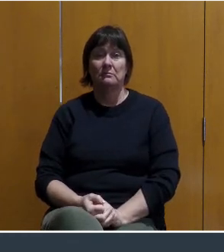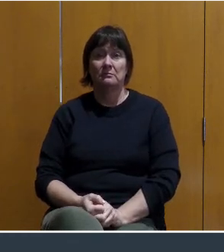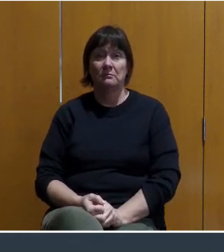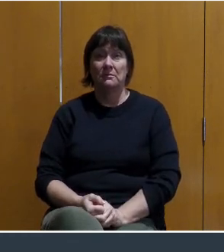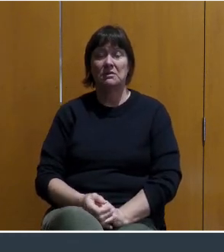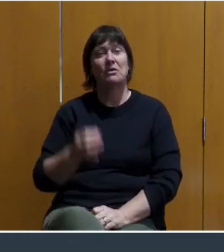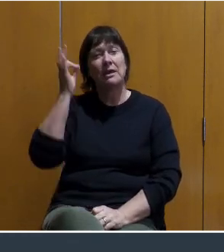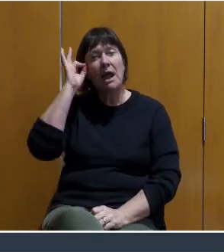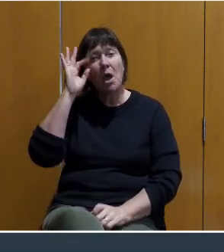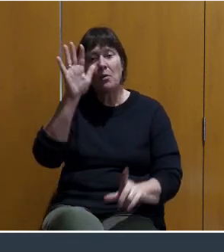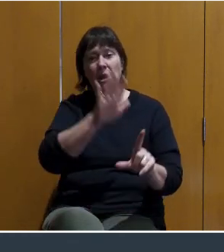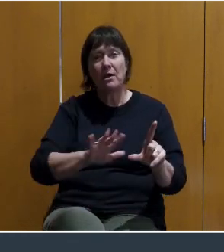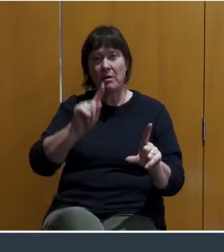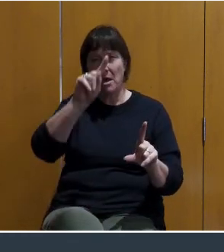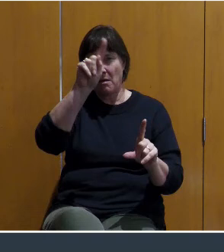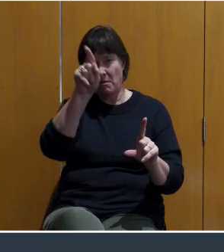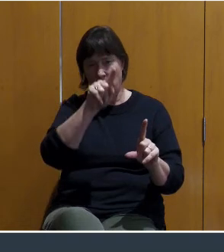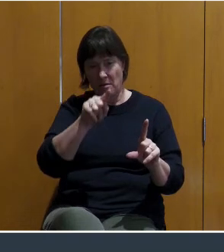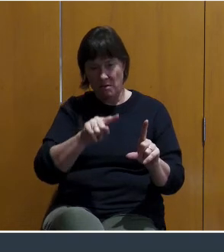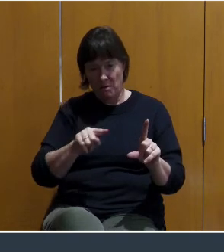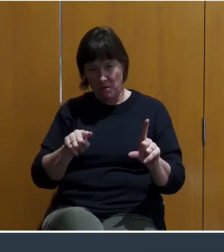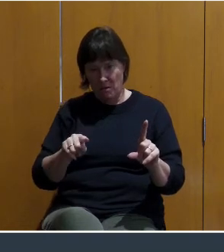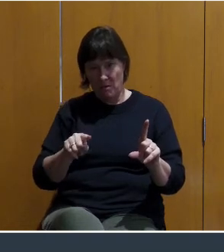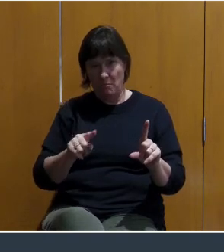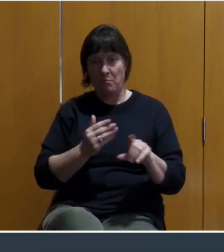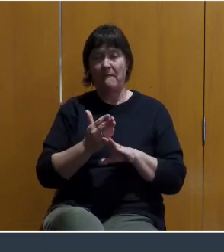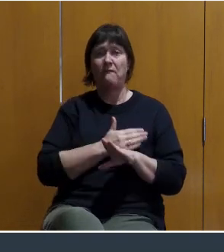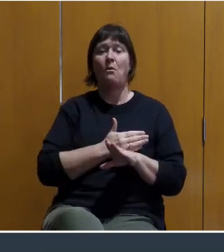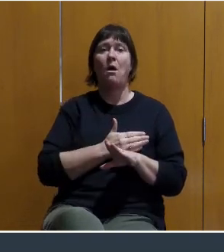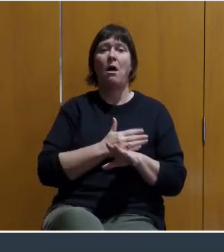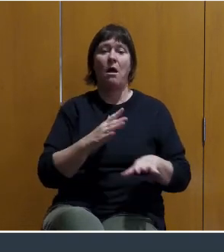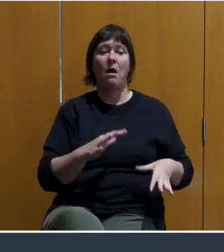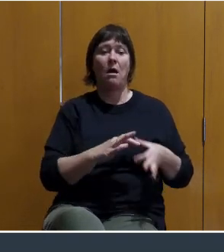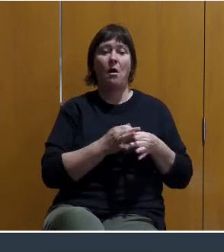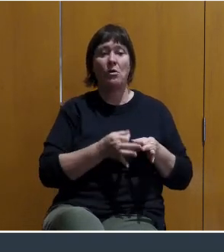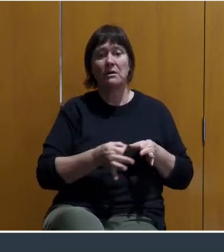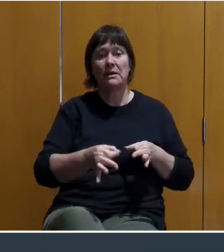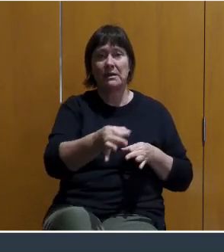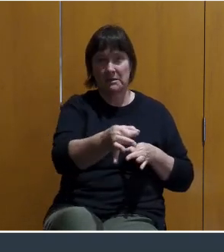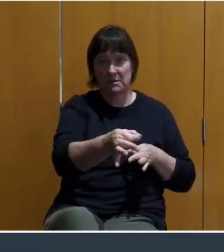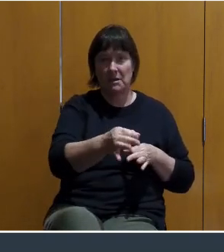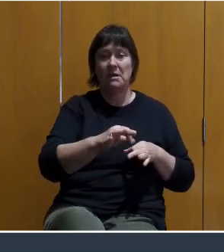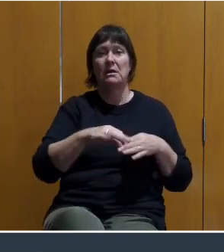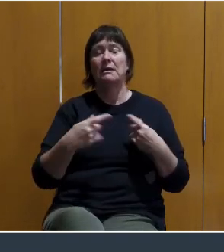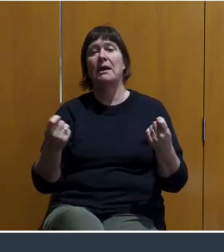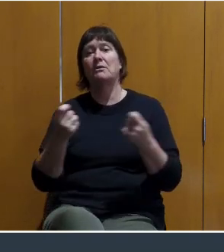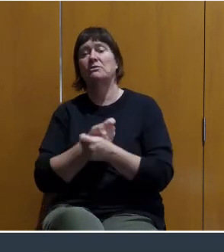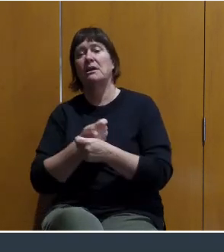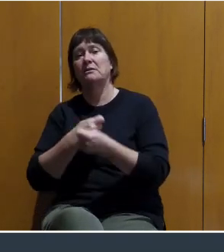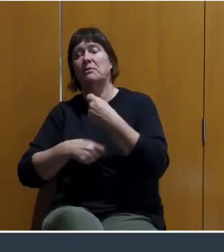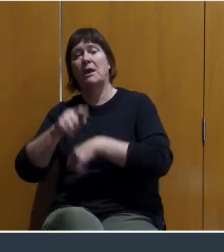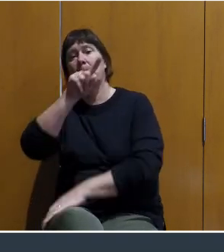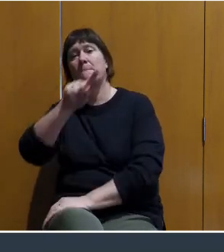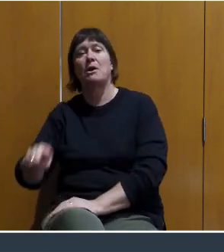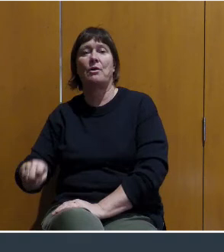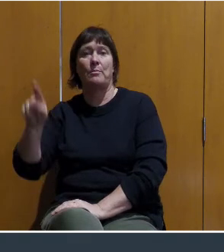changed the yellow area, which was on lead that extend underneath the expressway, to be a prohibited area rather than